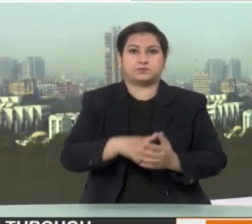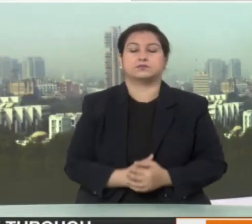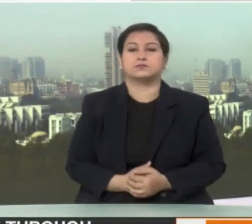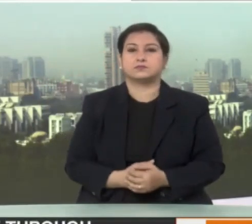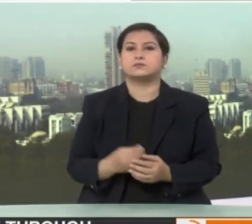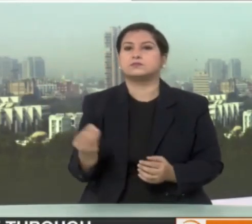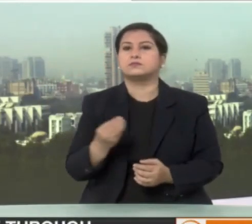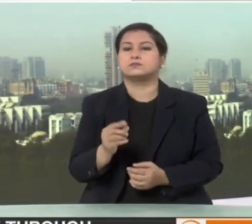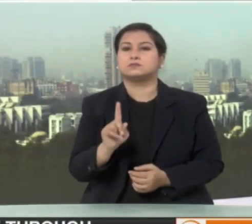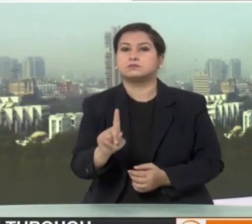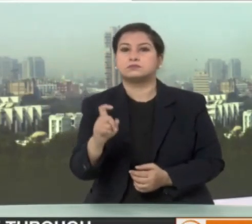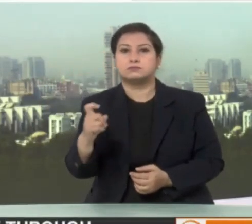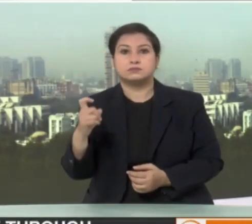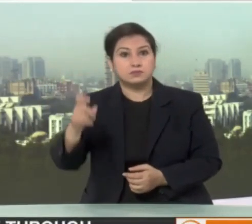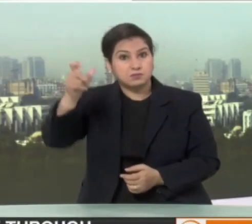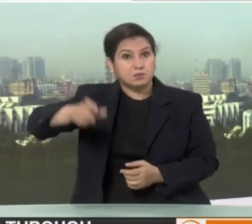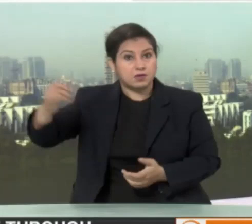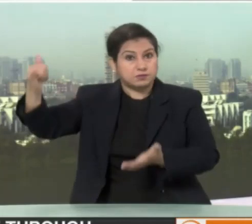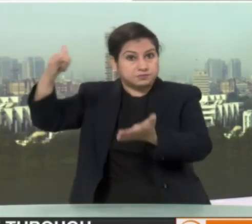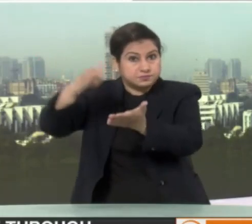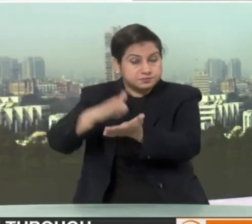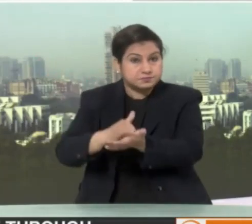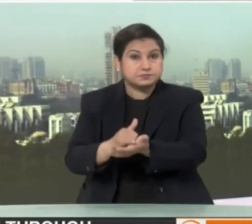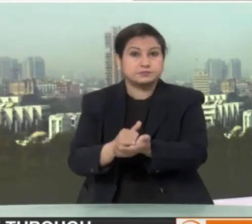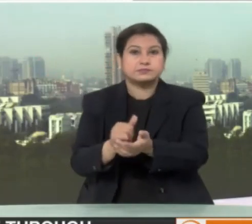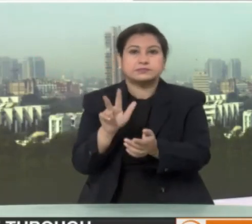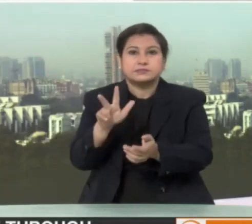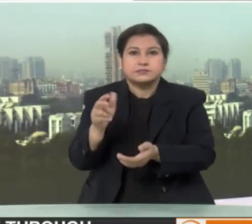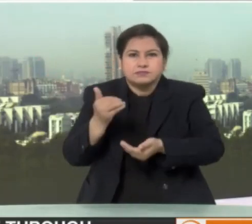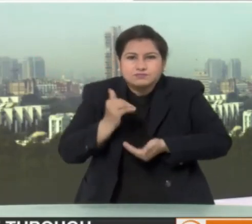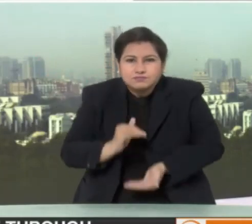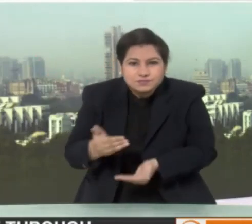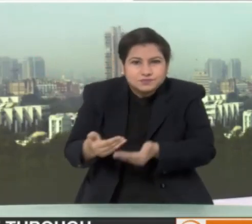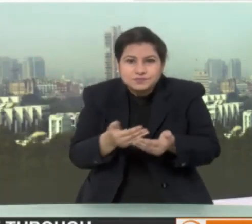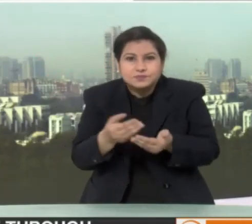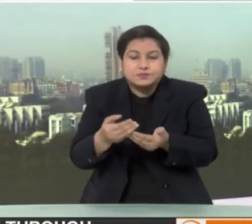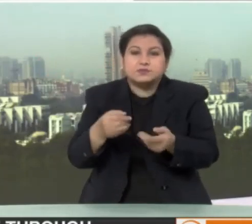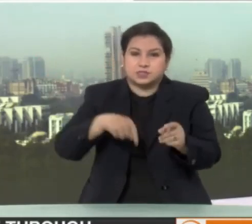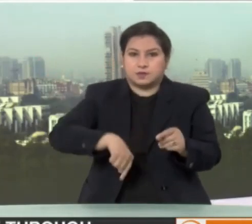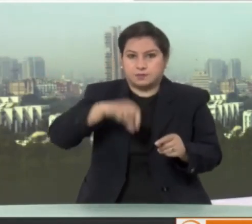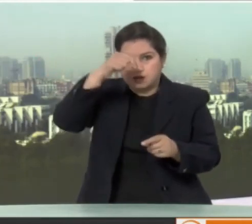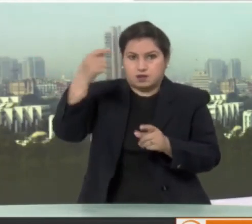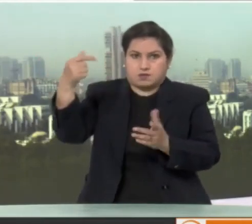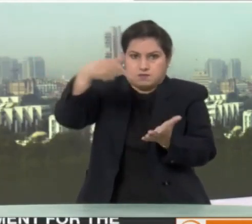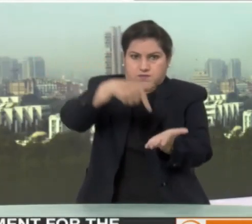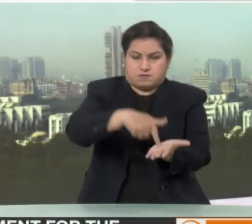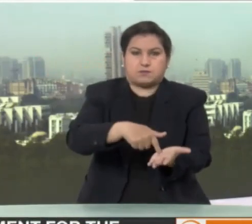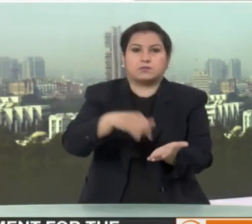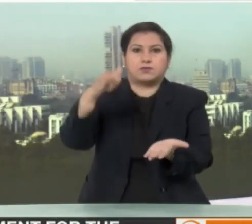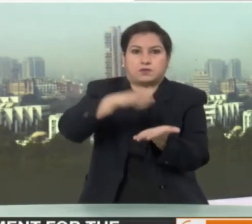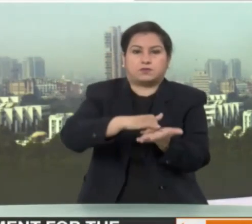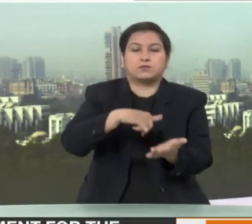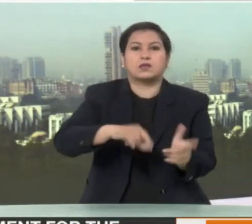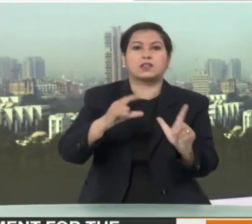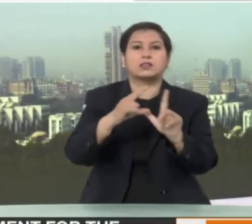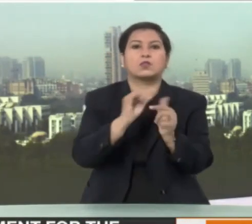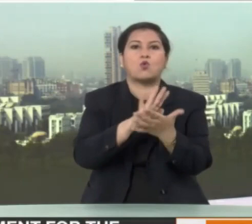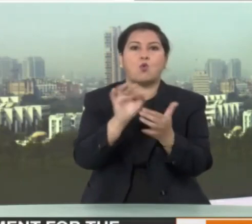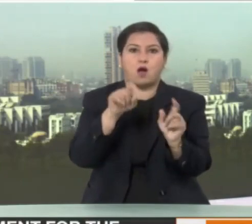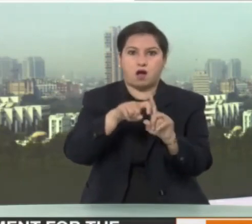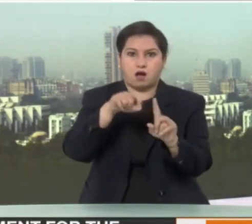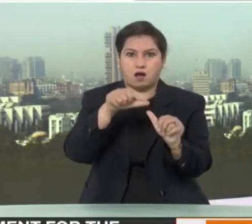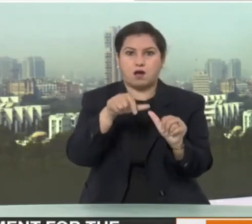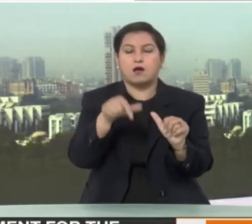Around 177 passengers and 8 newborns will also arrive in India by Doha to Kochi flight from